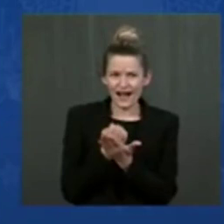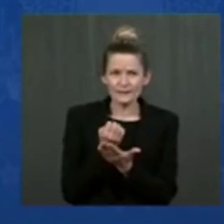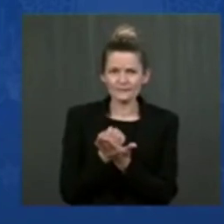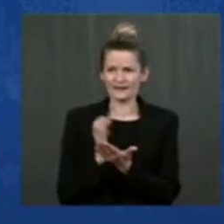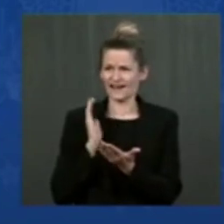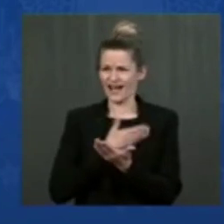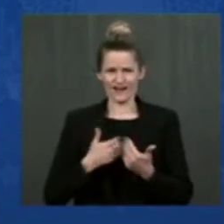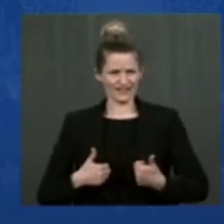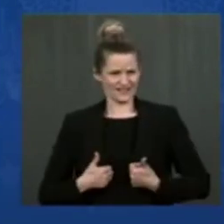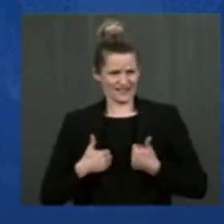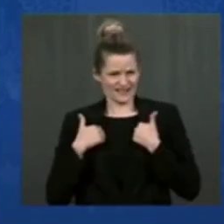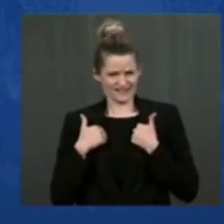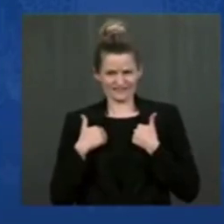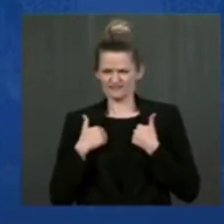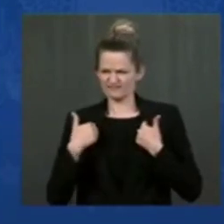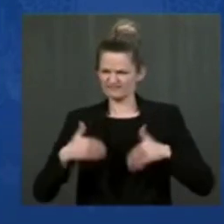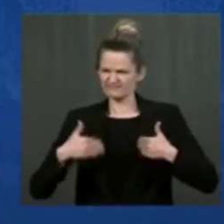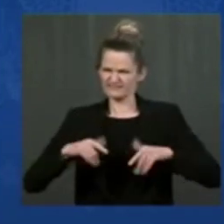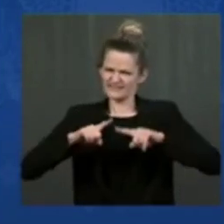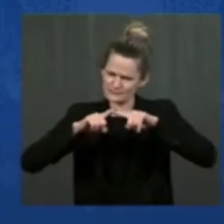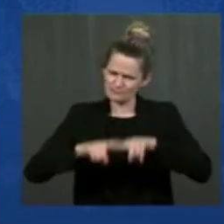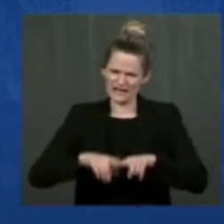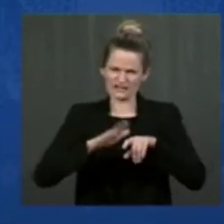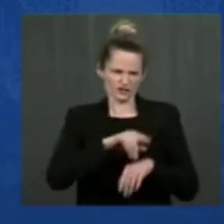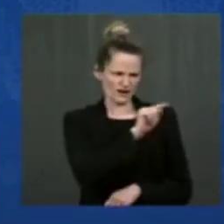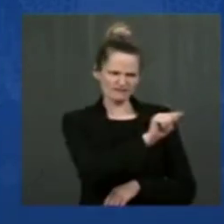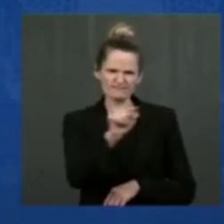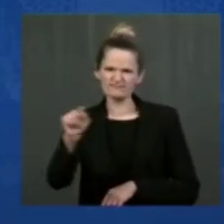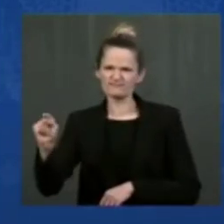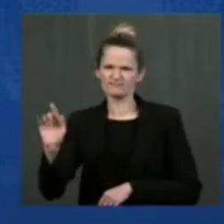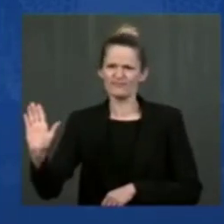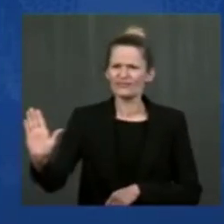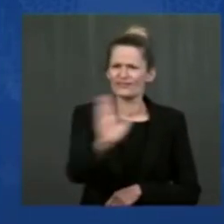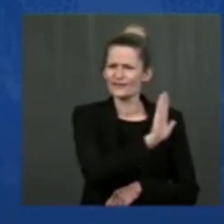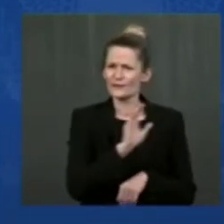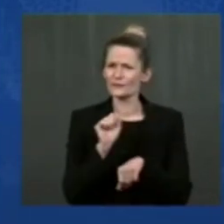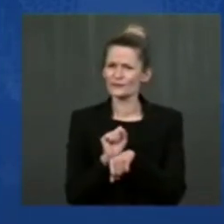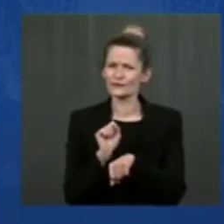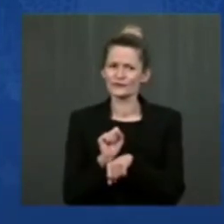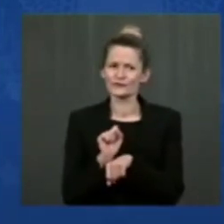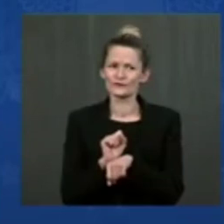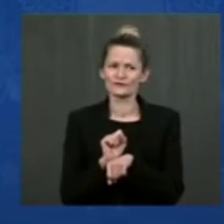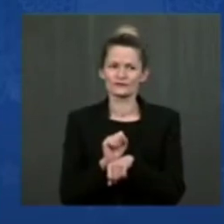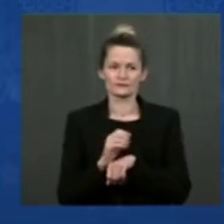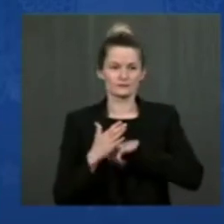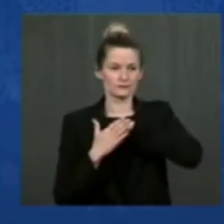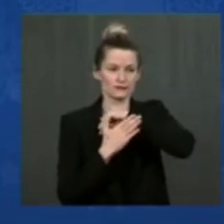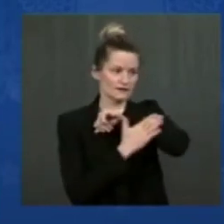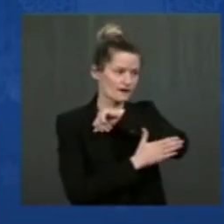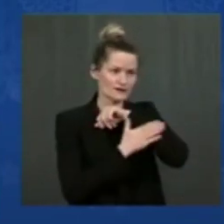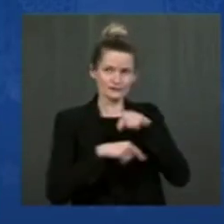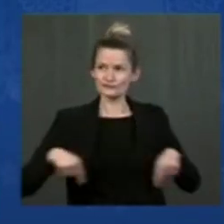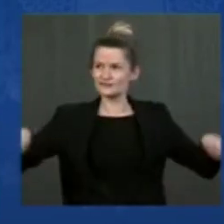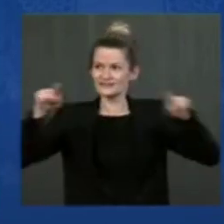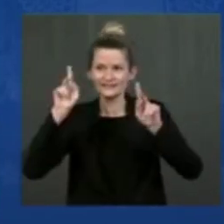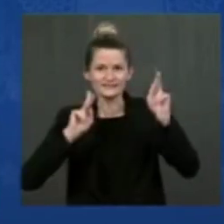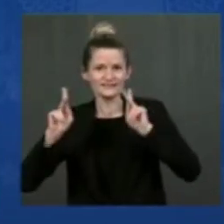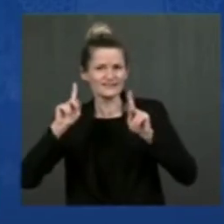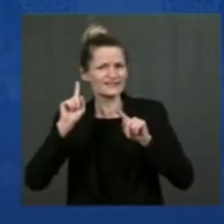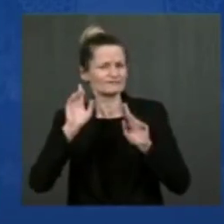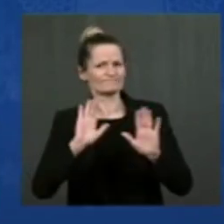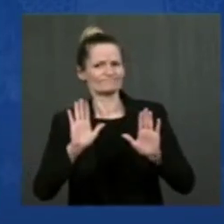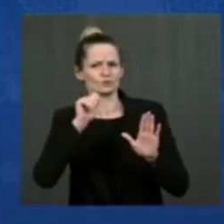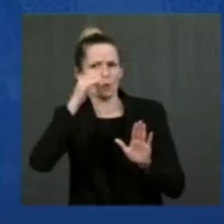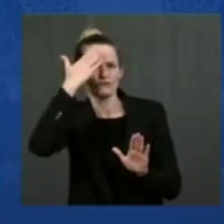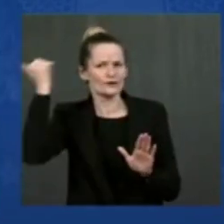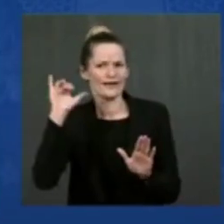really important. We need to continue to talk about that. Our country will never and must never forget that, what the essential workers and workers have done in the last